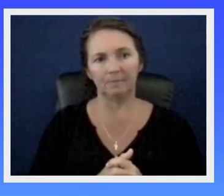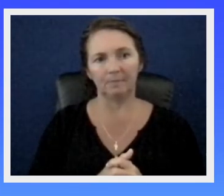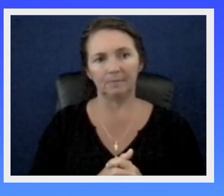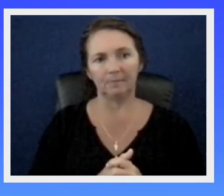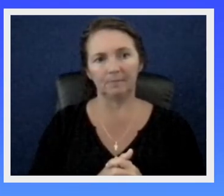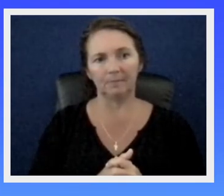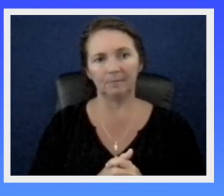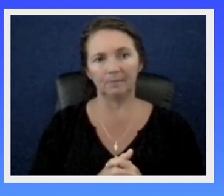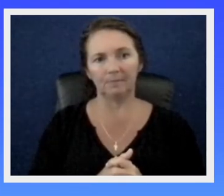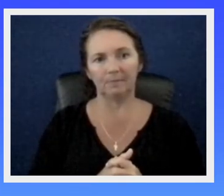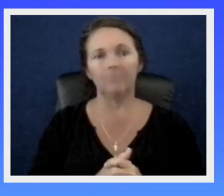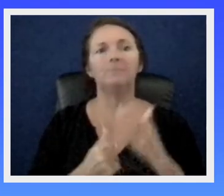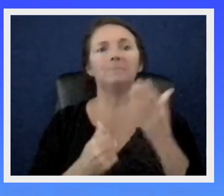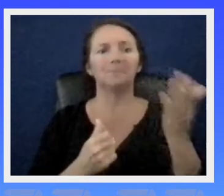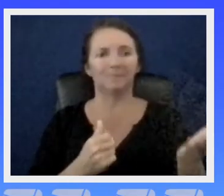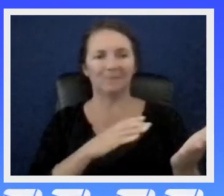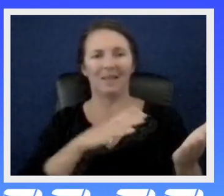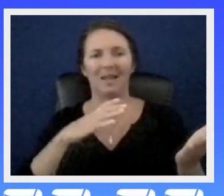Councillor Campbell.